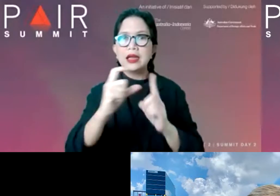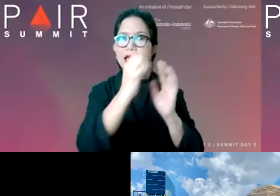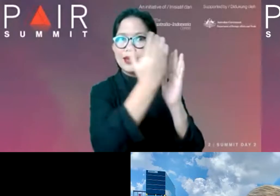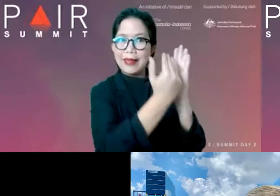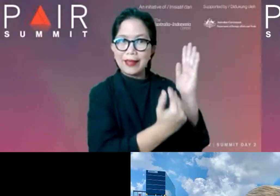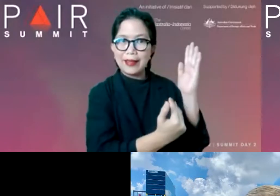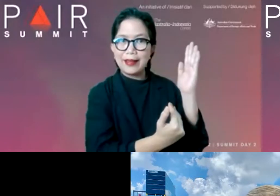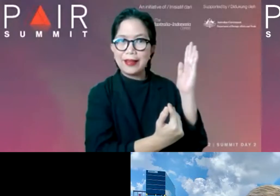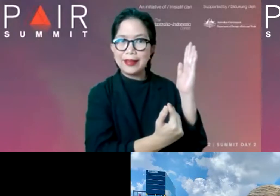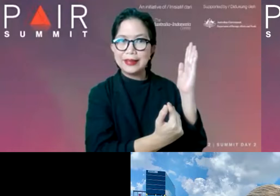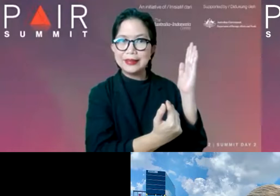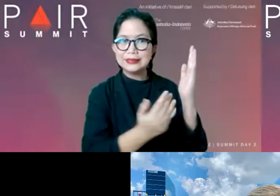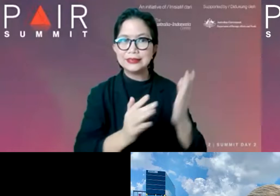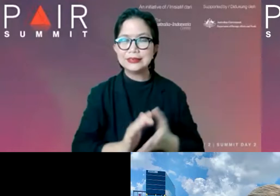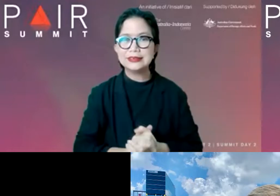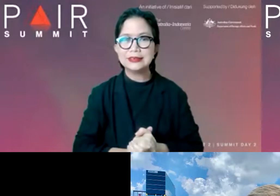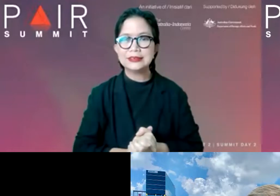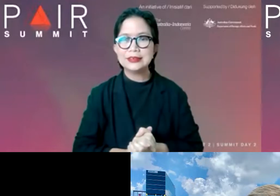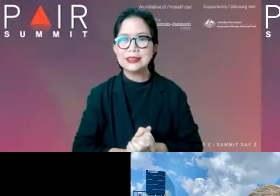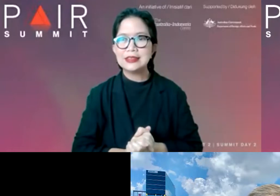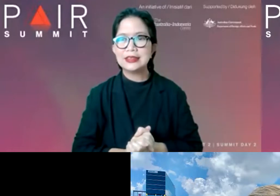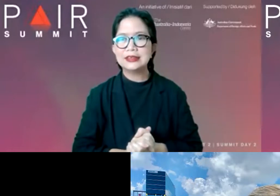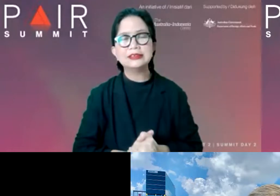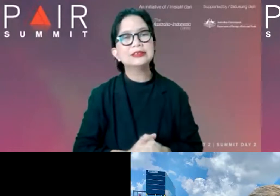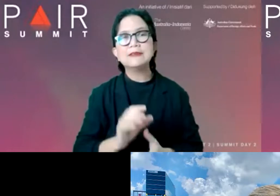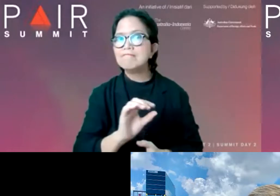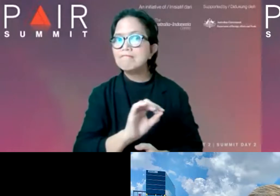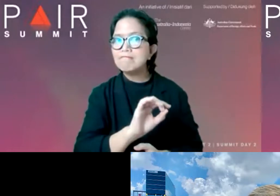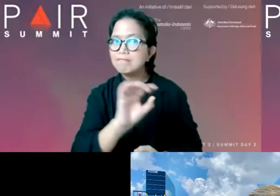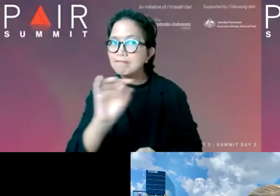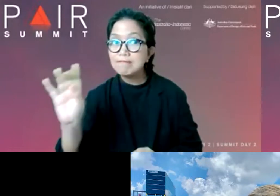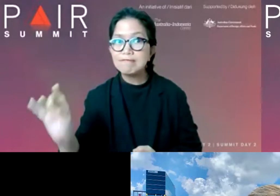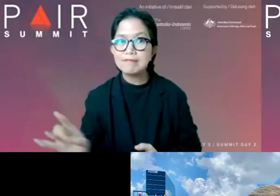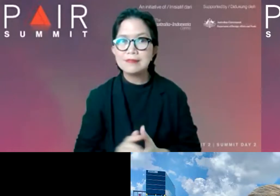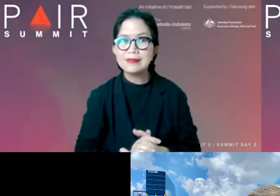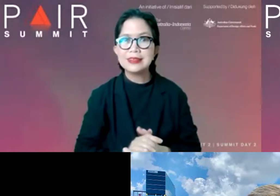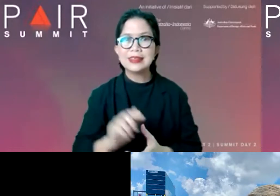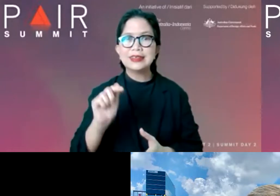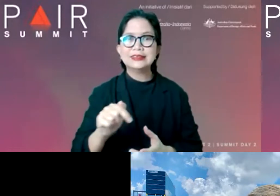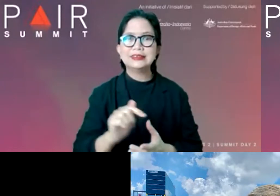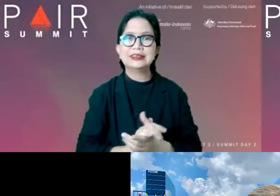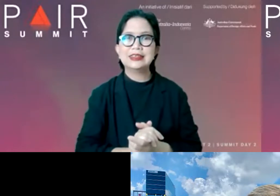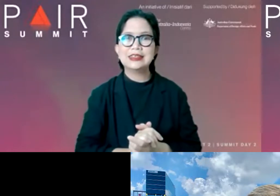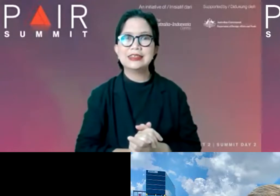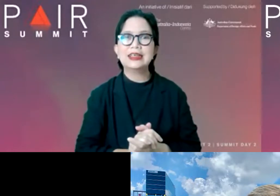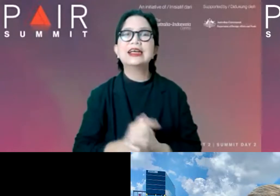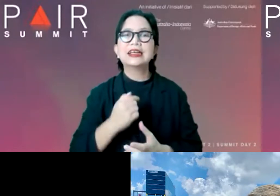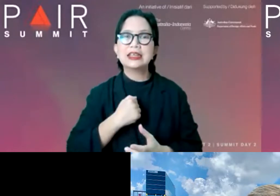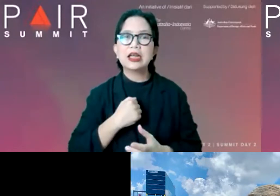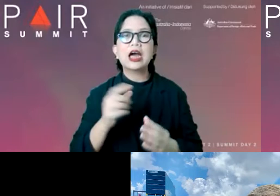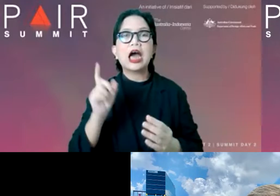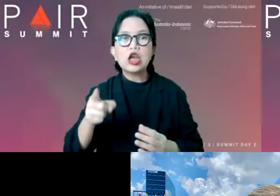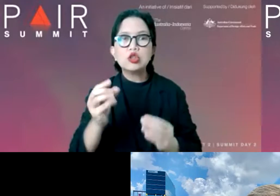causing people to actually use WhatsApp as a way to solve their problems. Do you